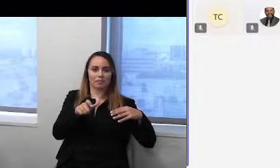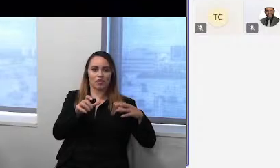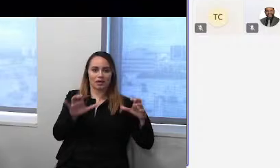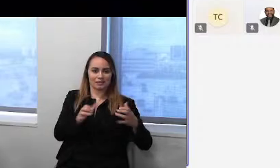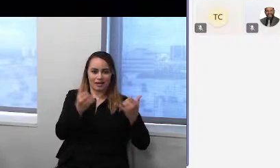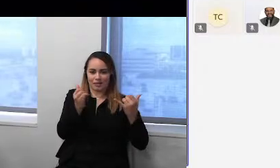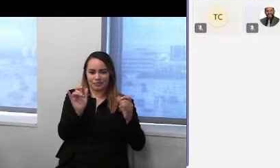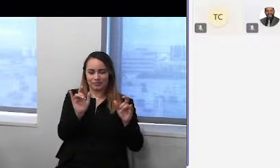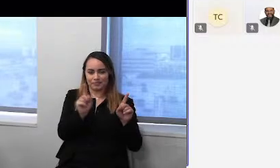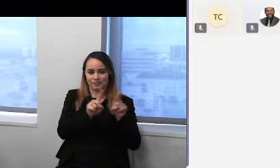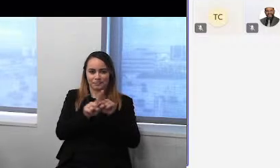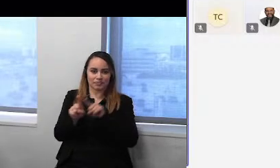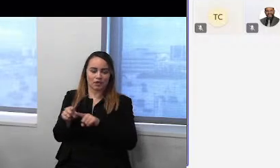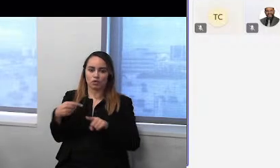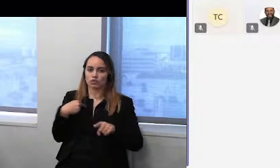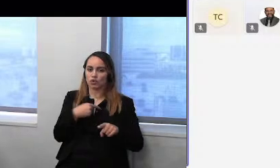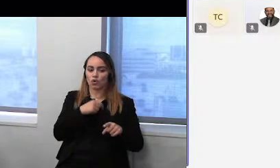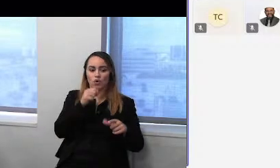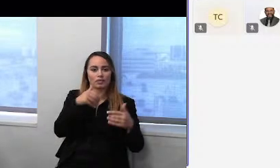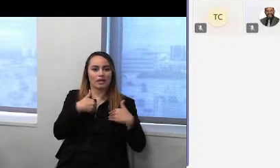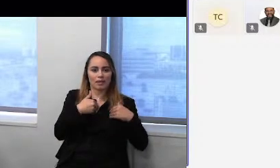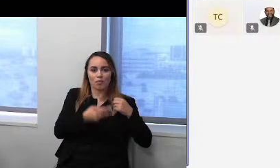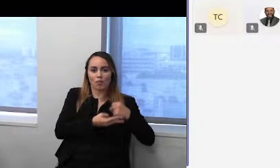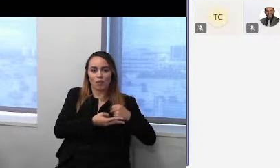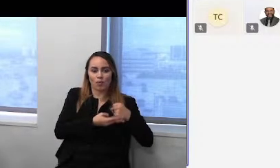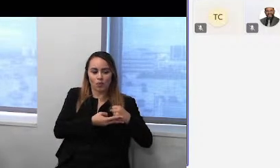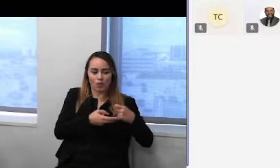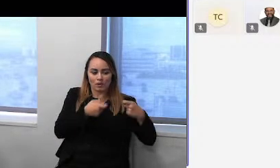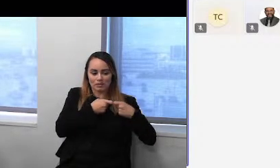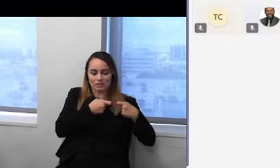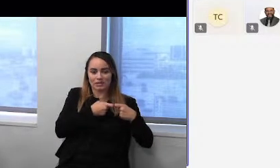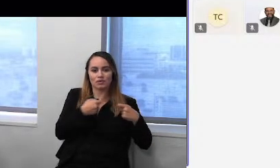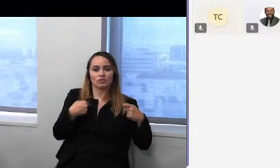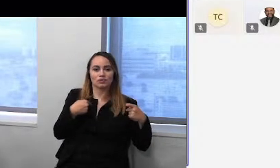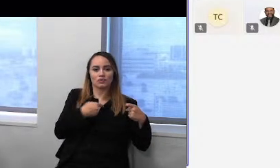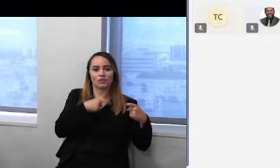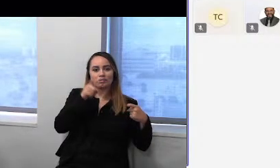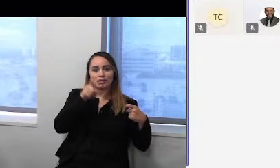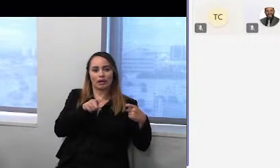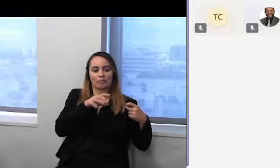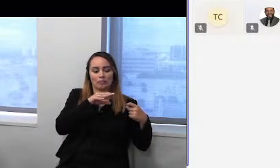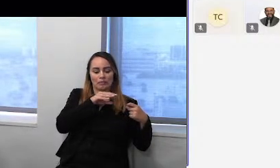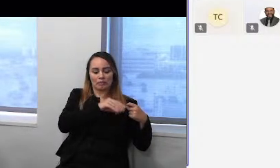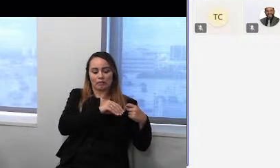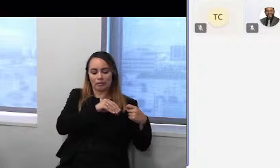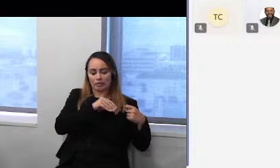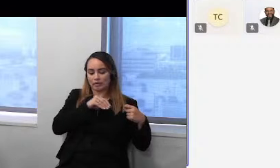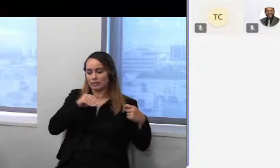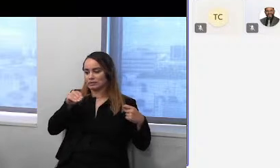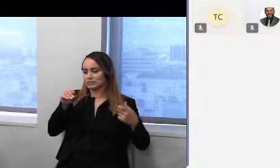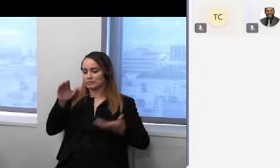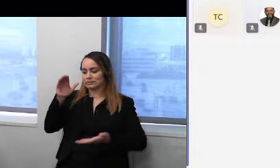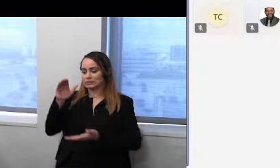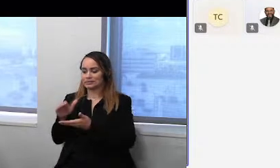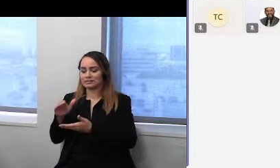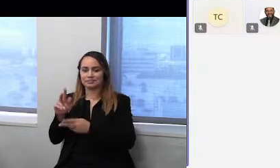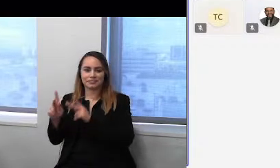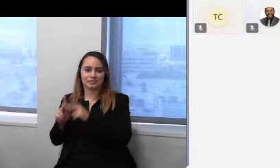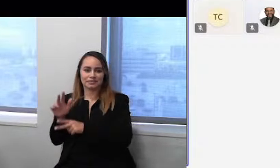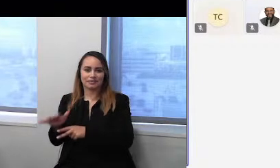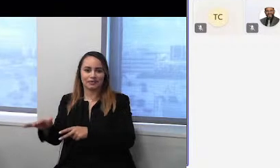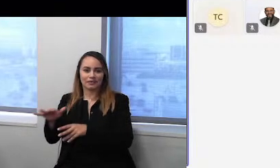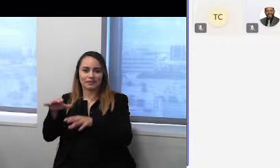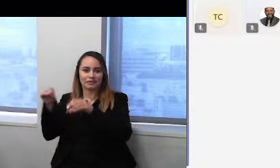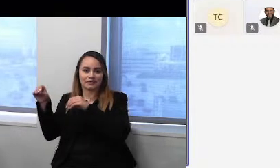remove customers from service. So it's the reliability needed to interconnect a generation resource is